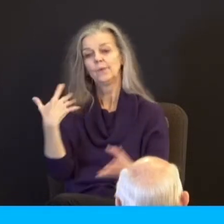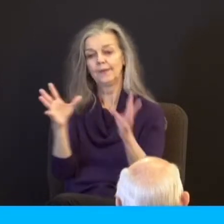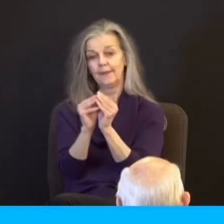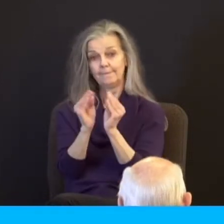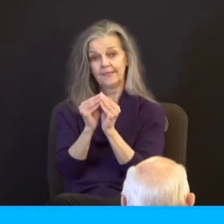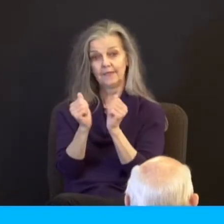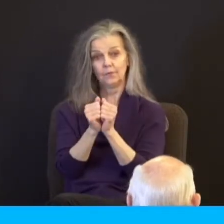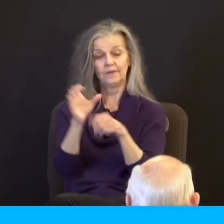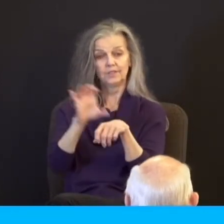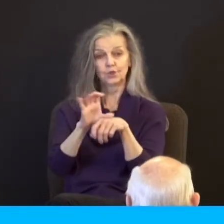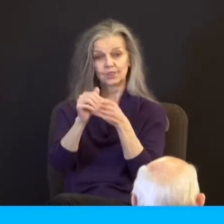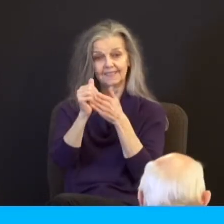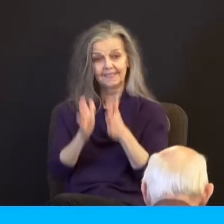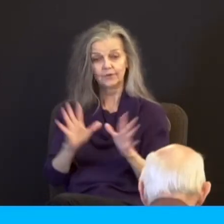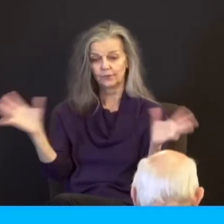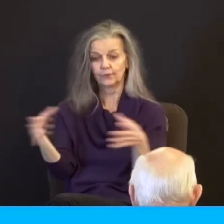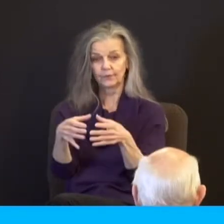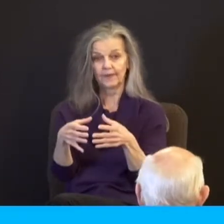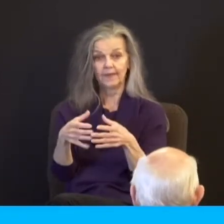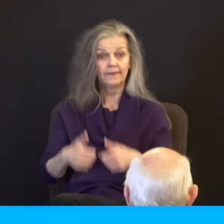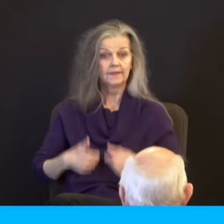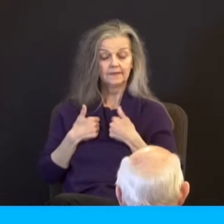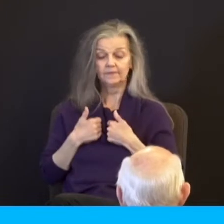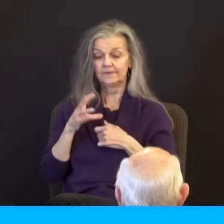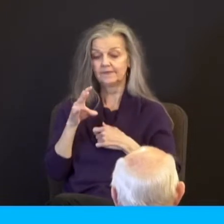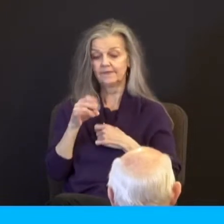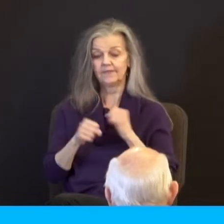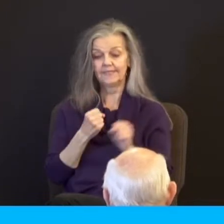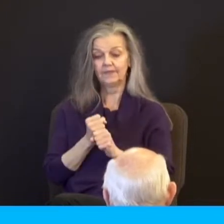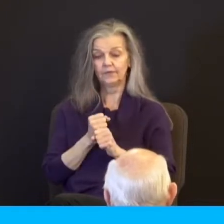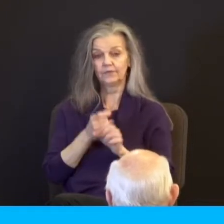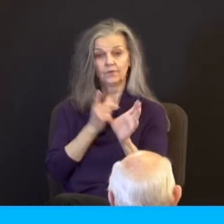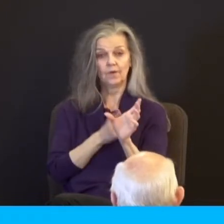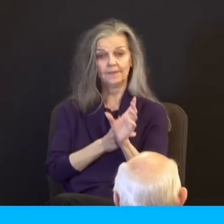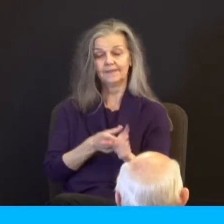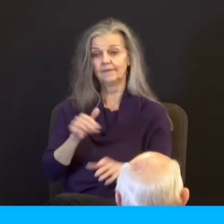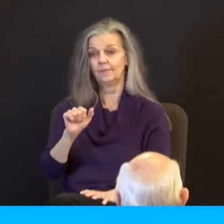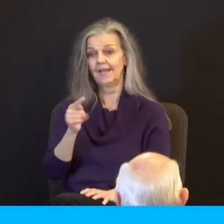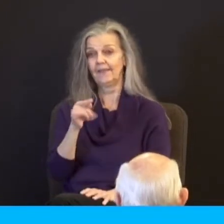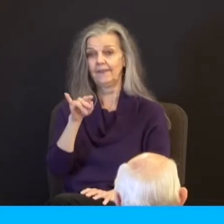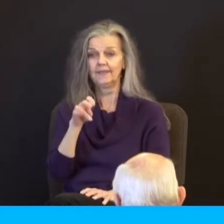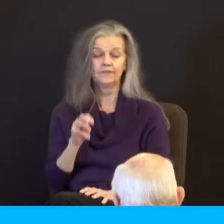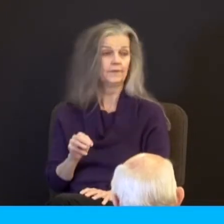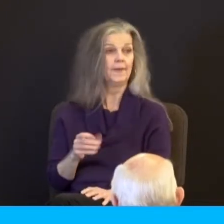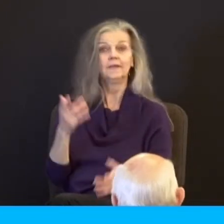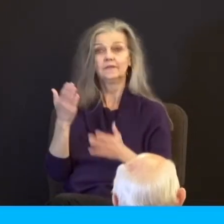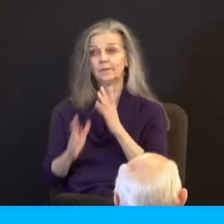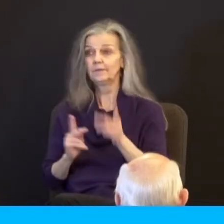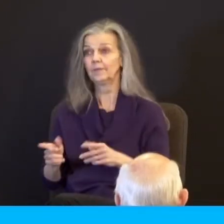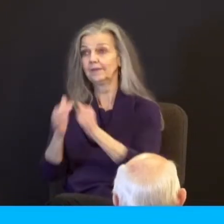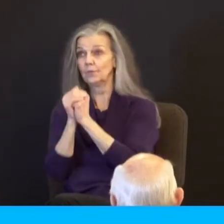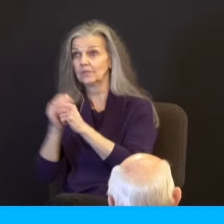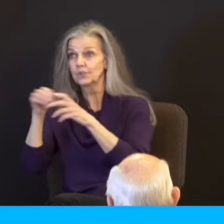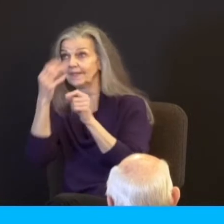church leaders who had survived 70 years of communism, atheism. Some of these people had to worship out in the forest to be